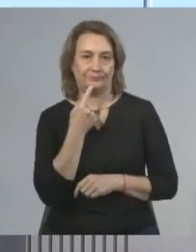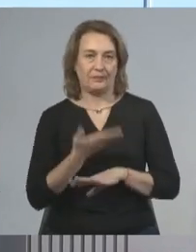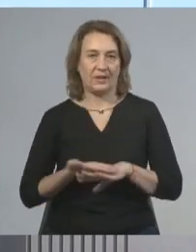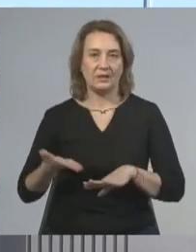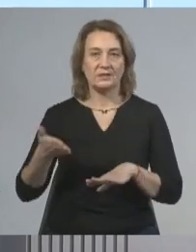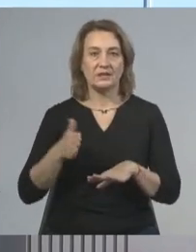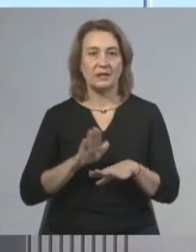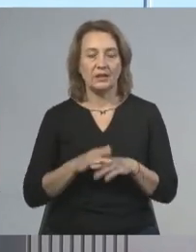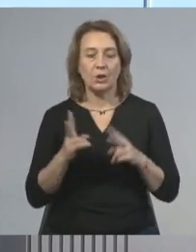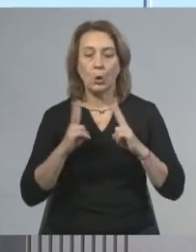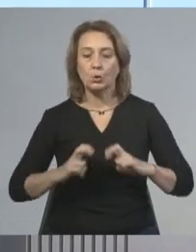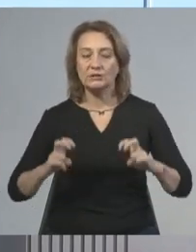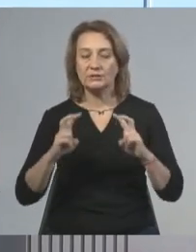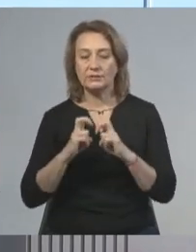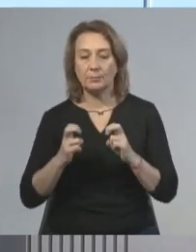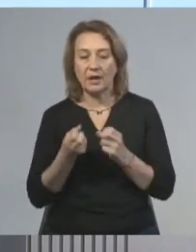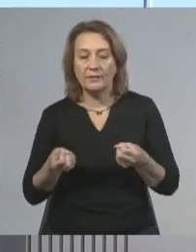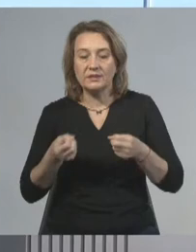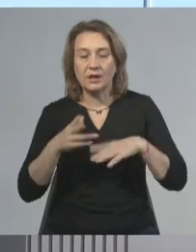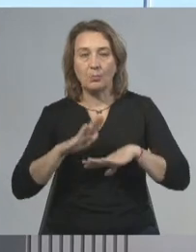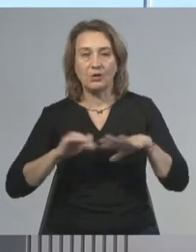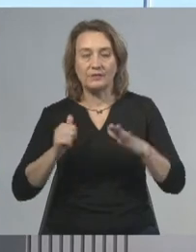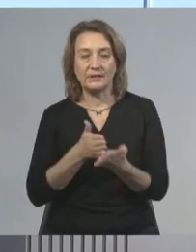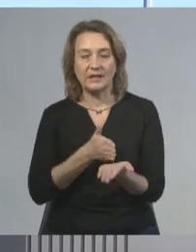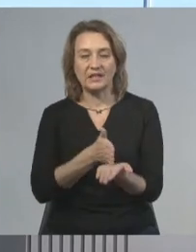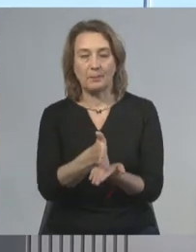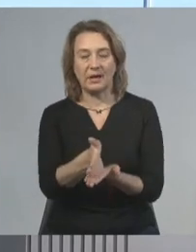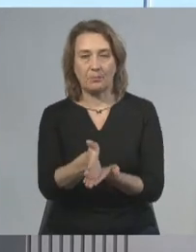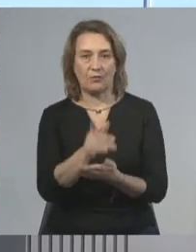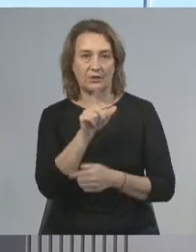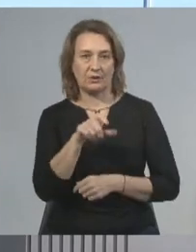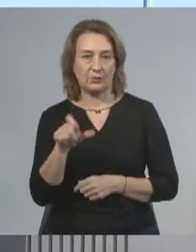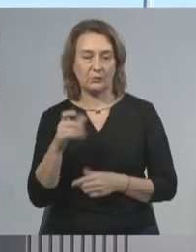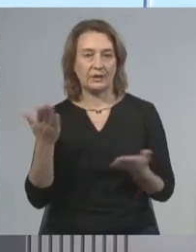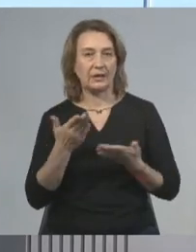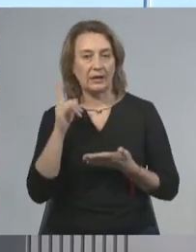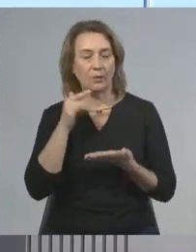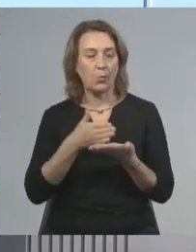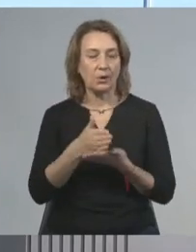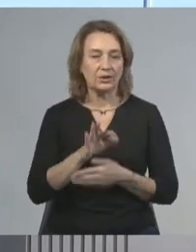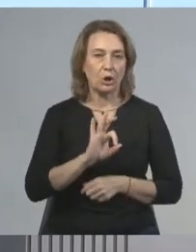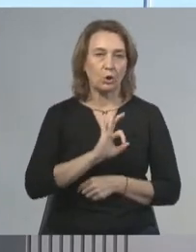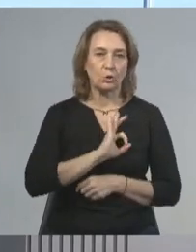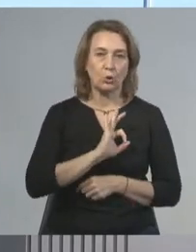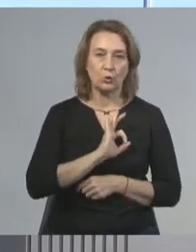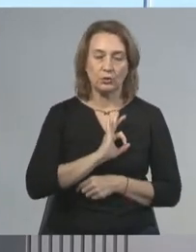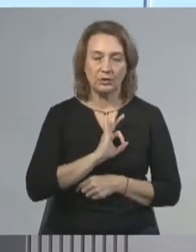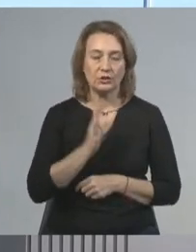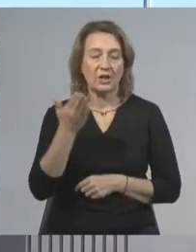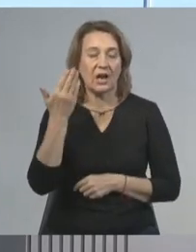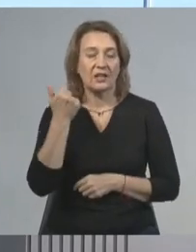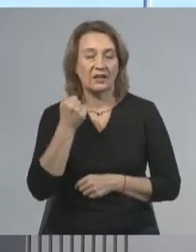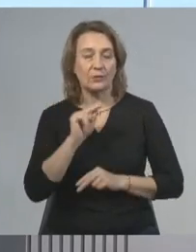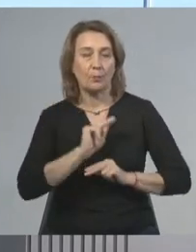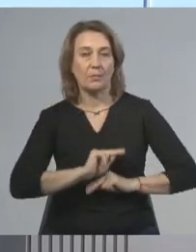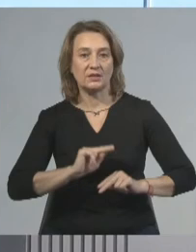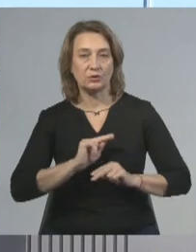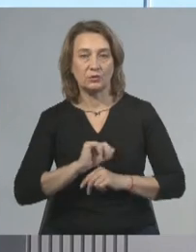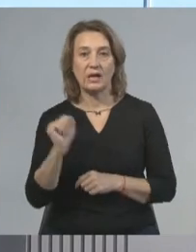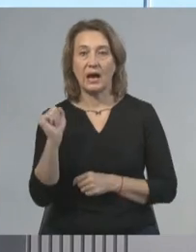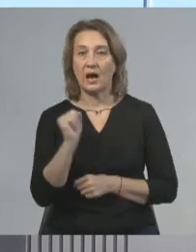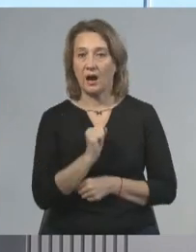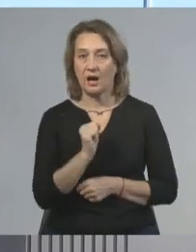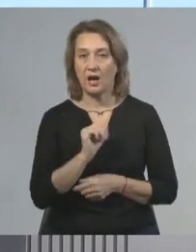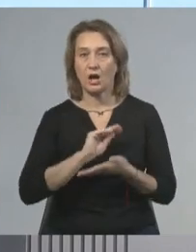quite difficult to understand some of the aspects of this legislation even to those people who have been working in this